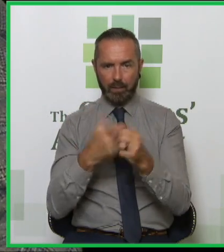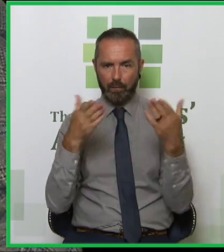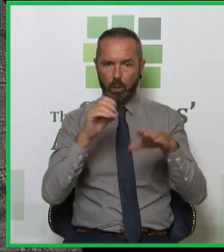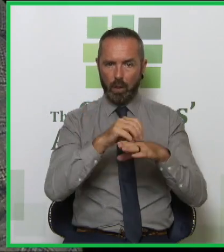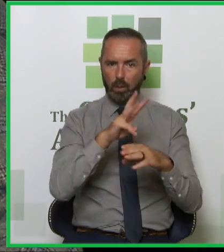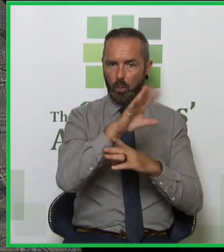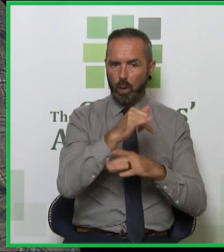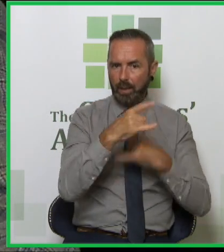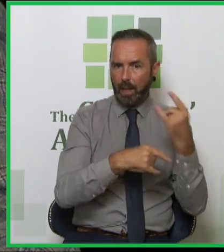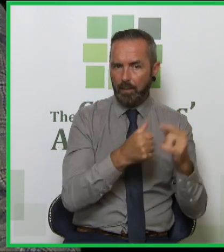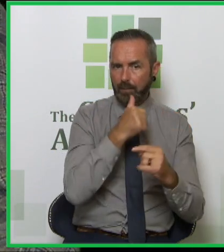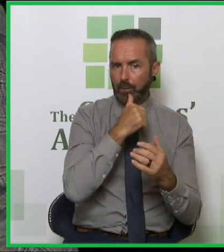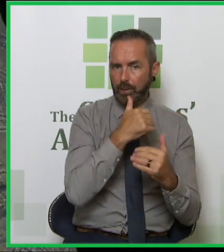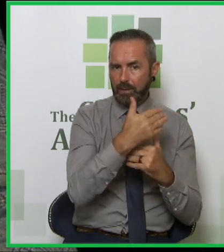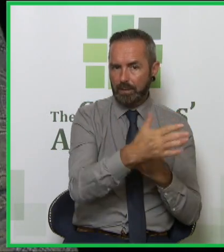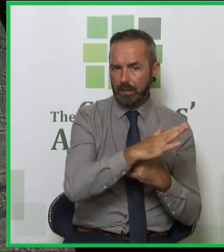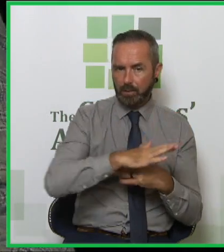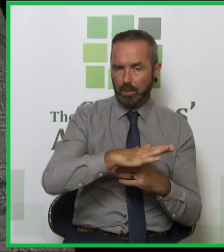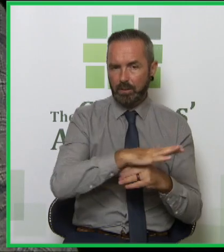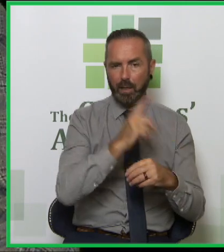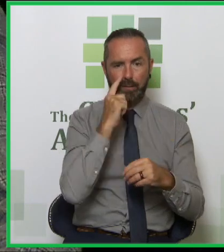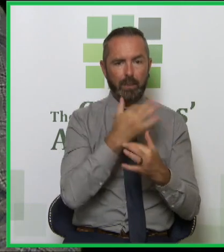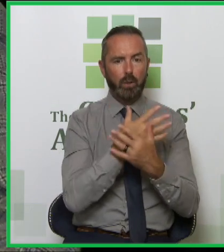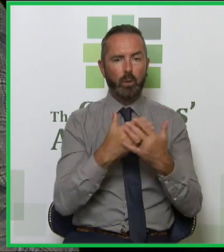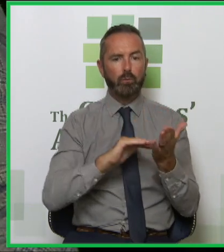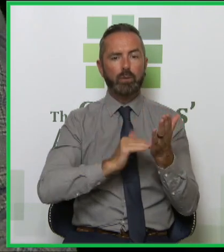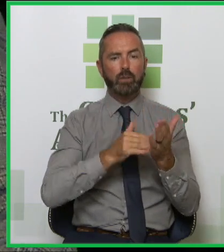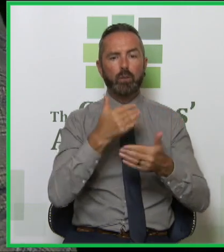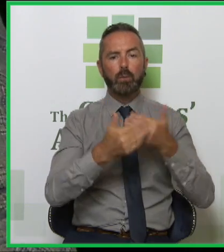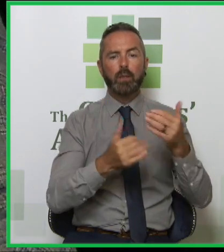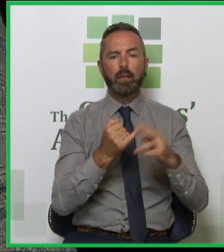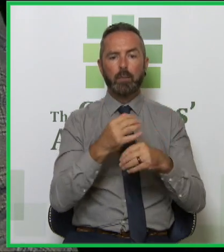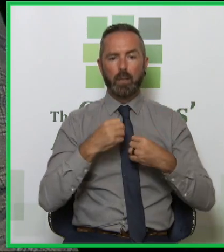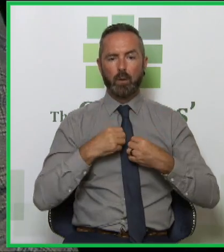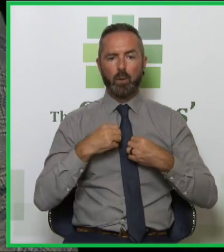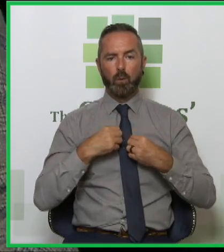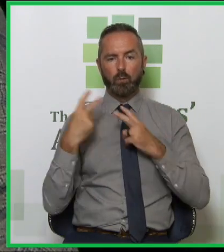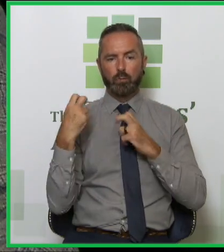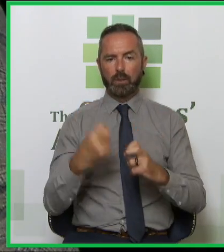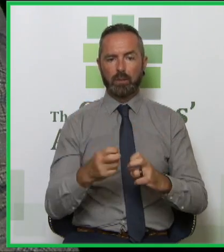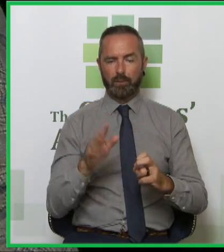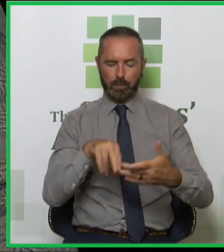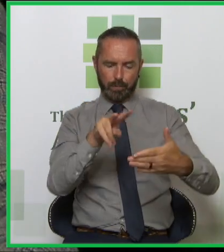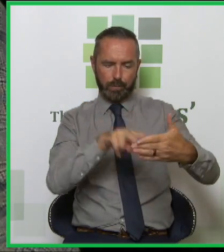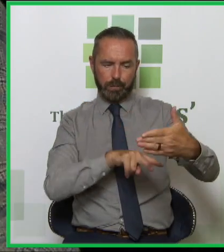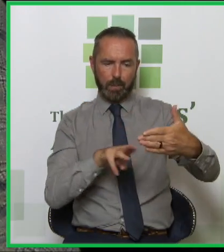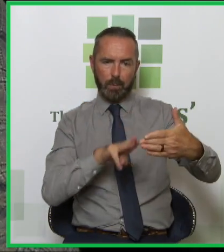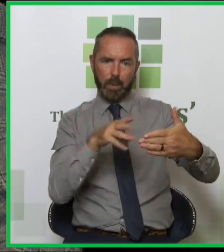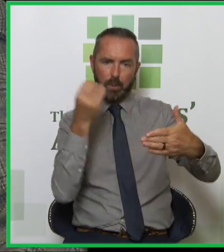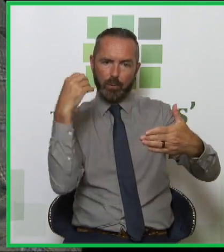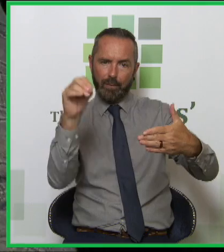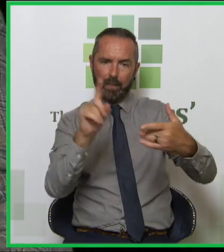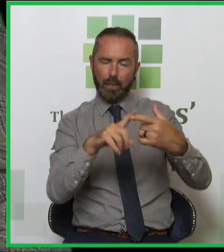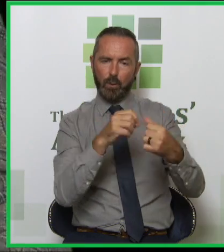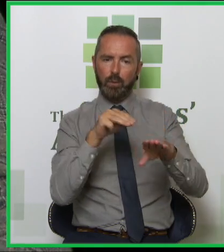drugs or alcohol. And I've seen fantastic restorative processes in my own research where people's offending and